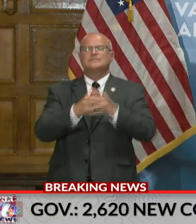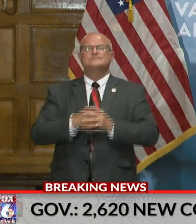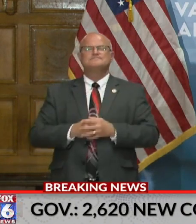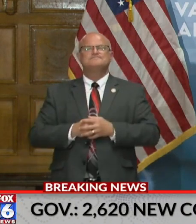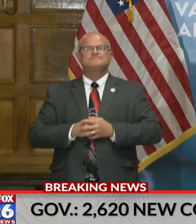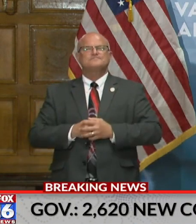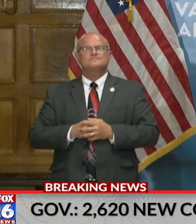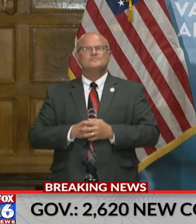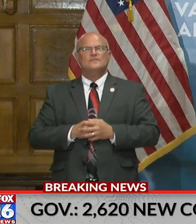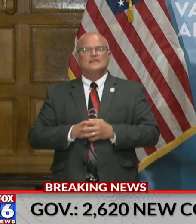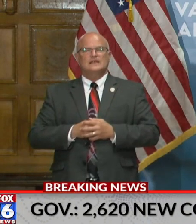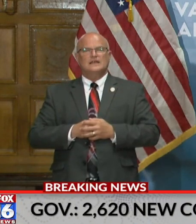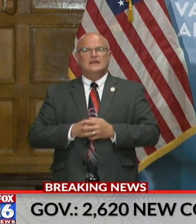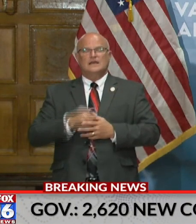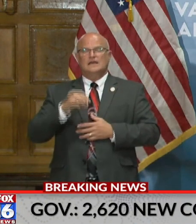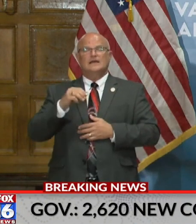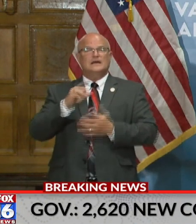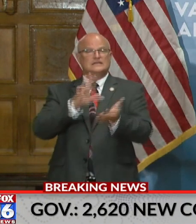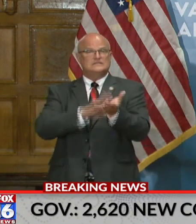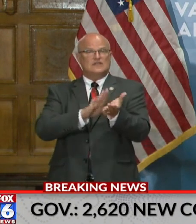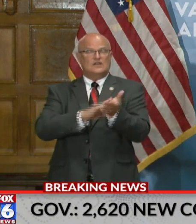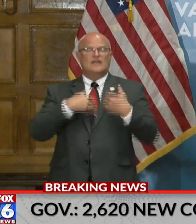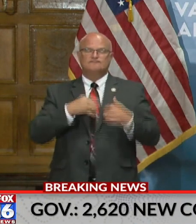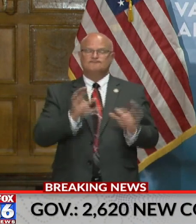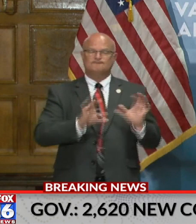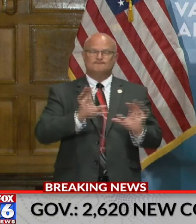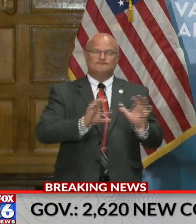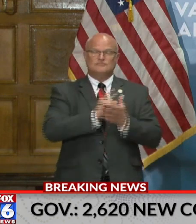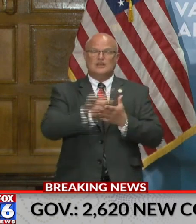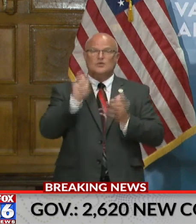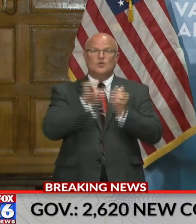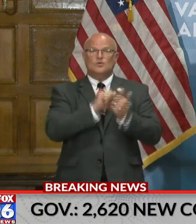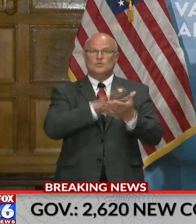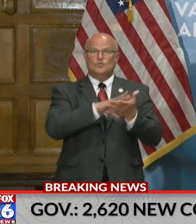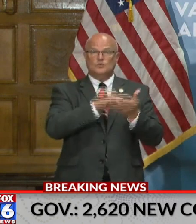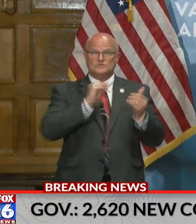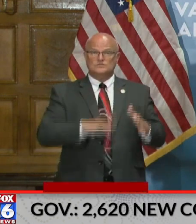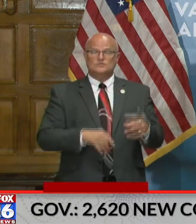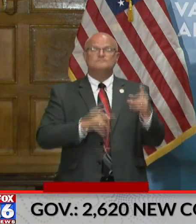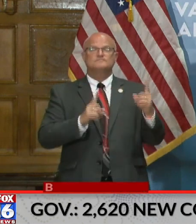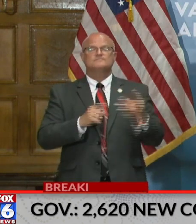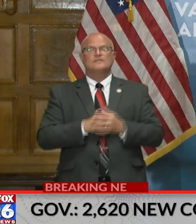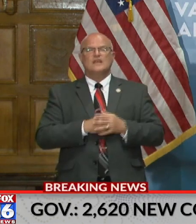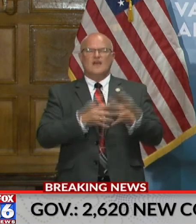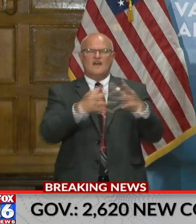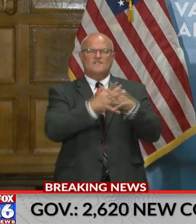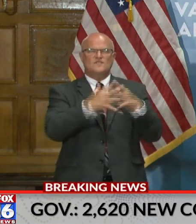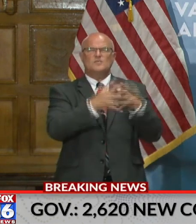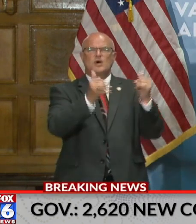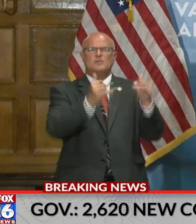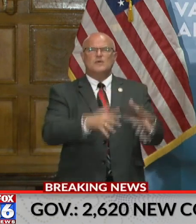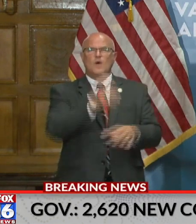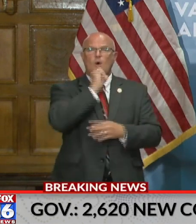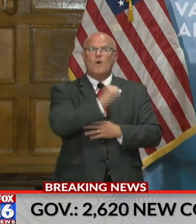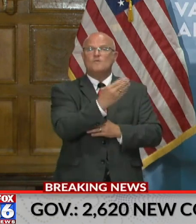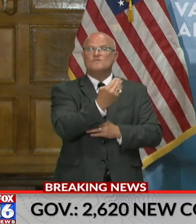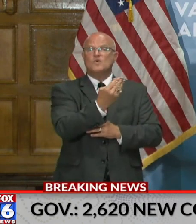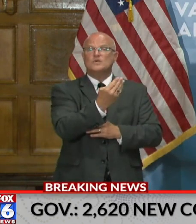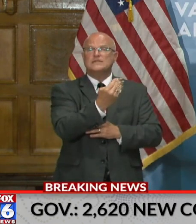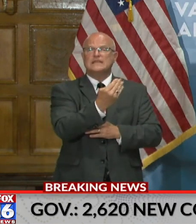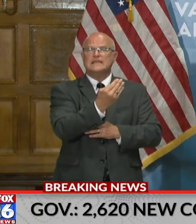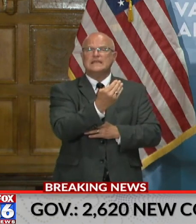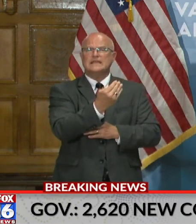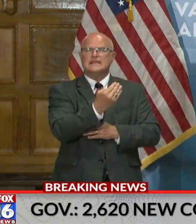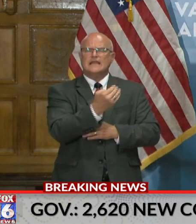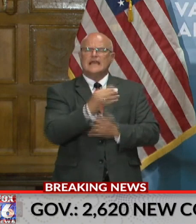today. A medical provider was having a conversation last week with a student. He was a football player. He was 14,